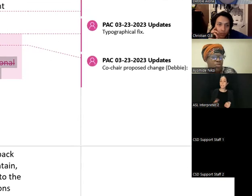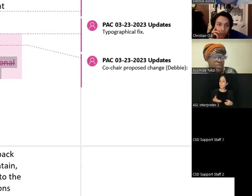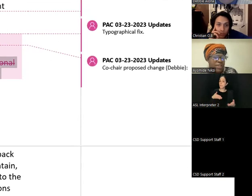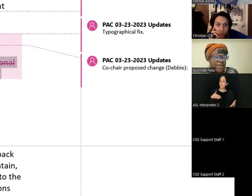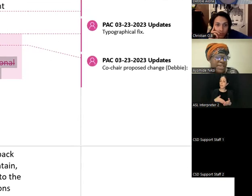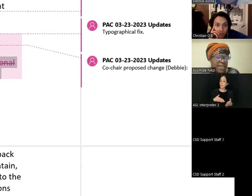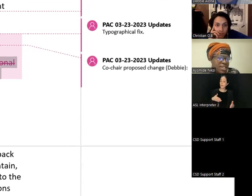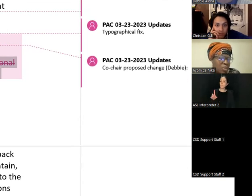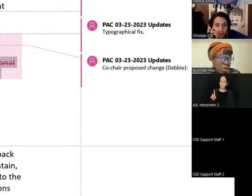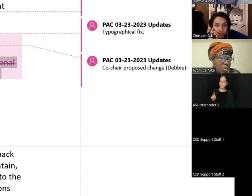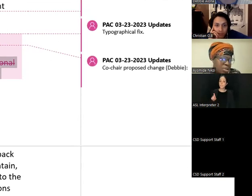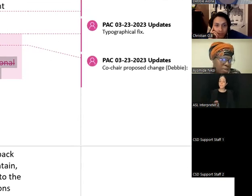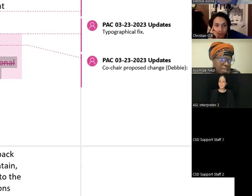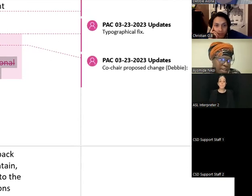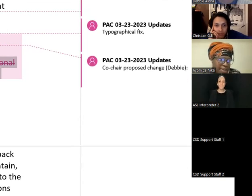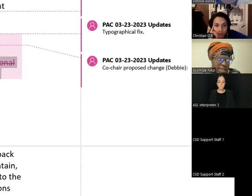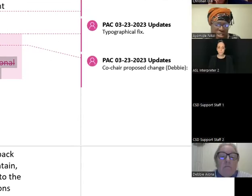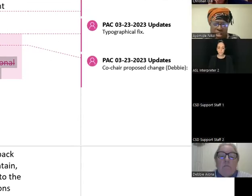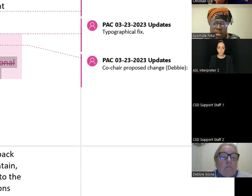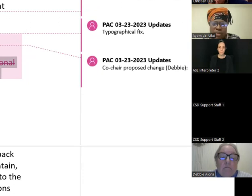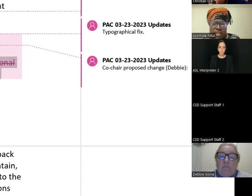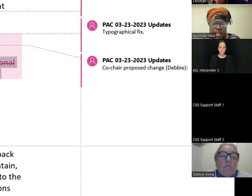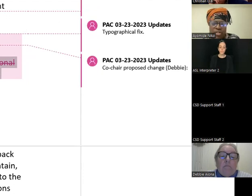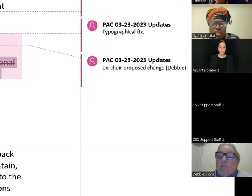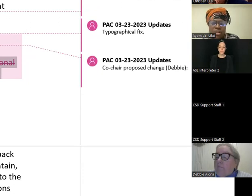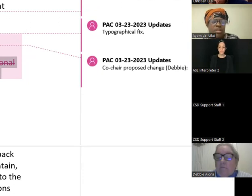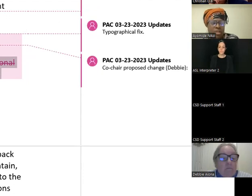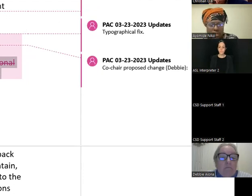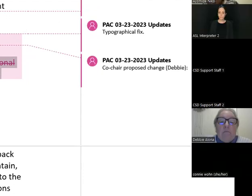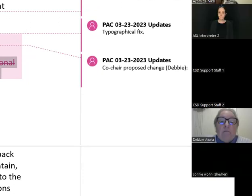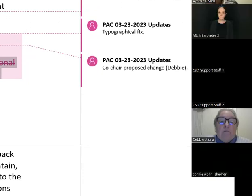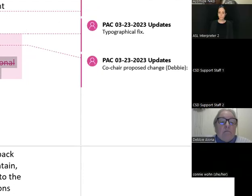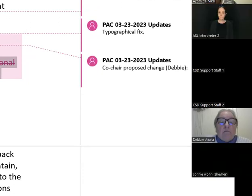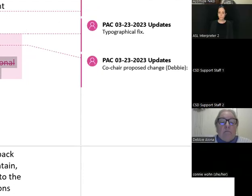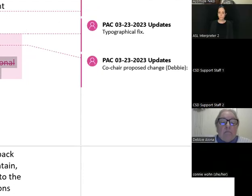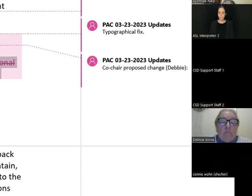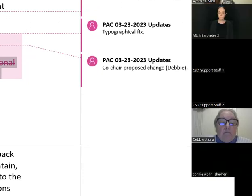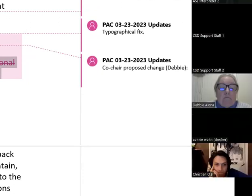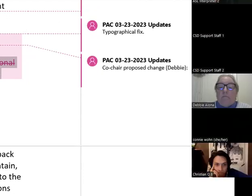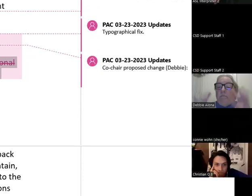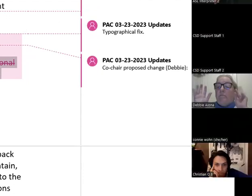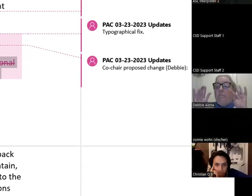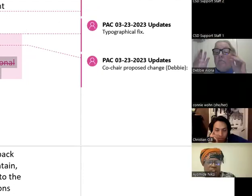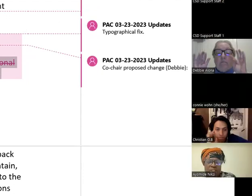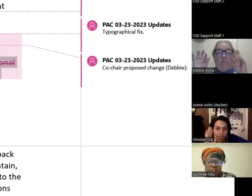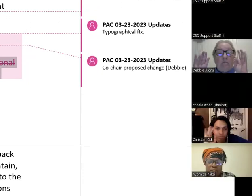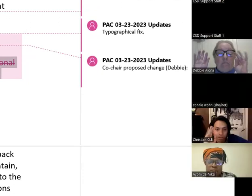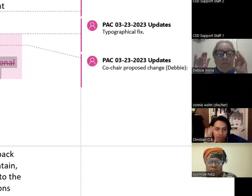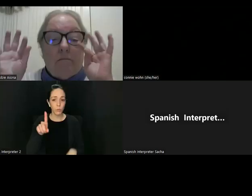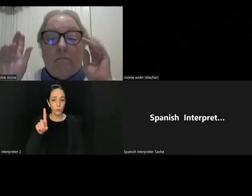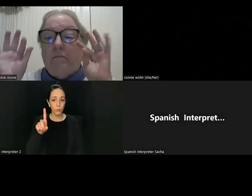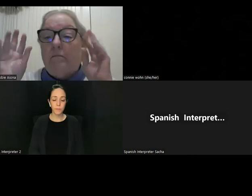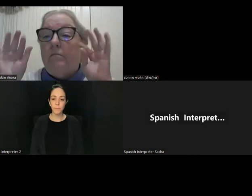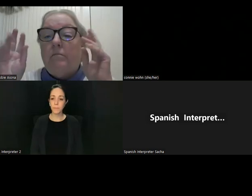to the removal of this quote or this definition from this section? Okay, is there a general agreement to changing this?